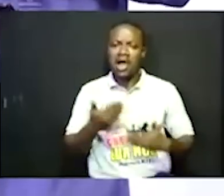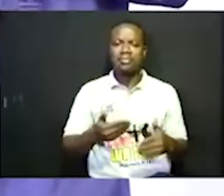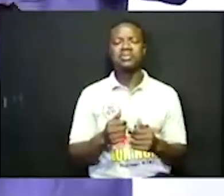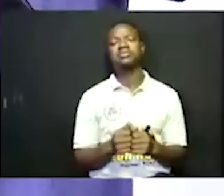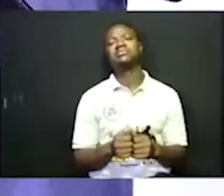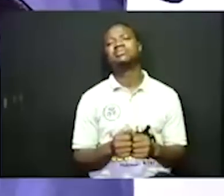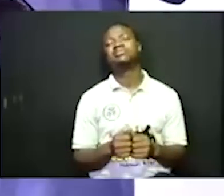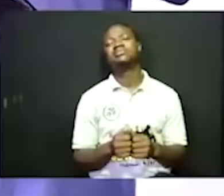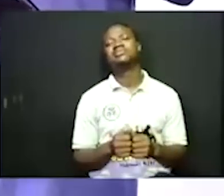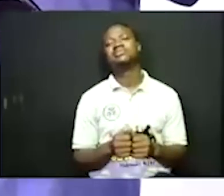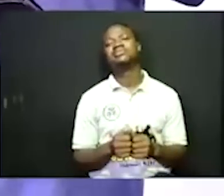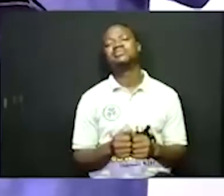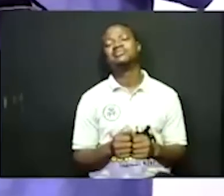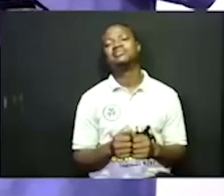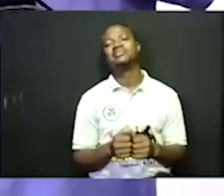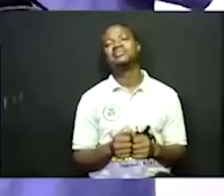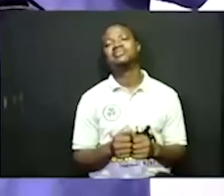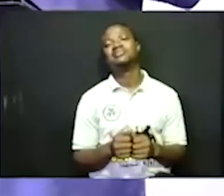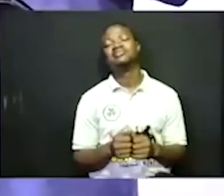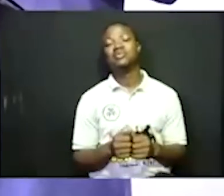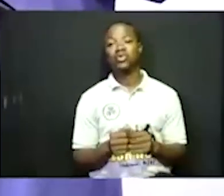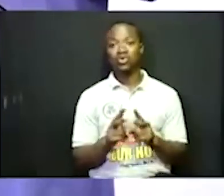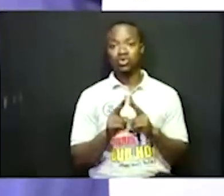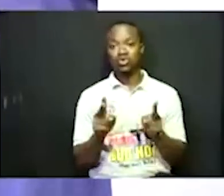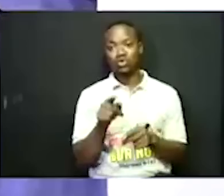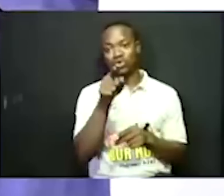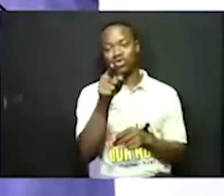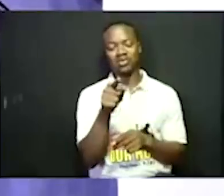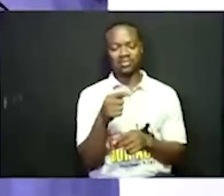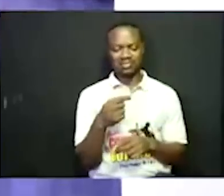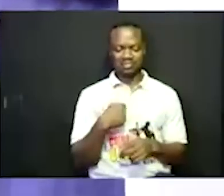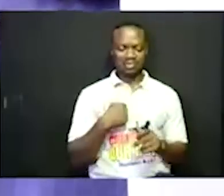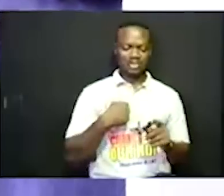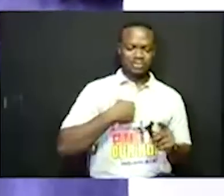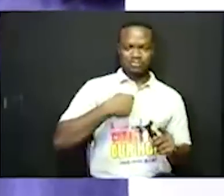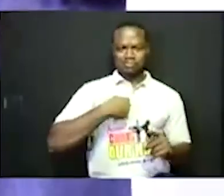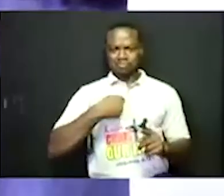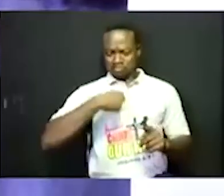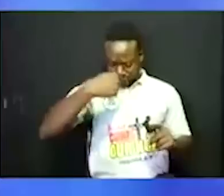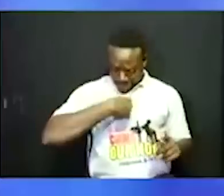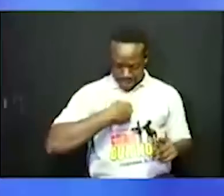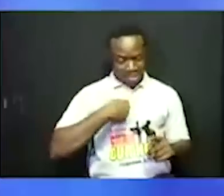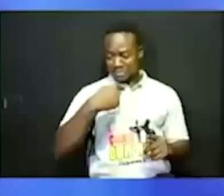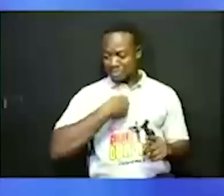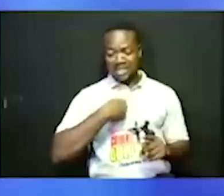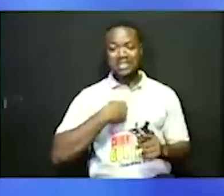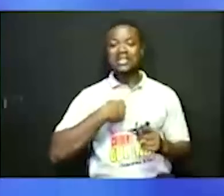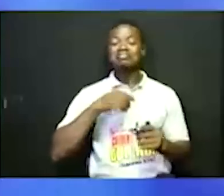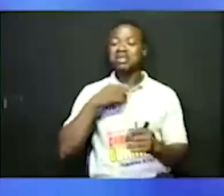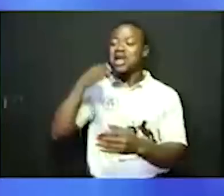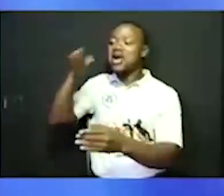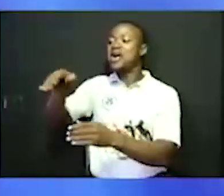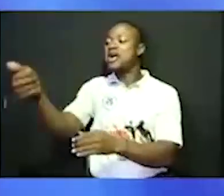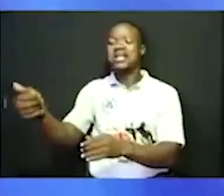displeasure. So you cannot say, as for me, I will never